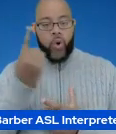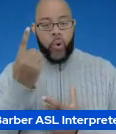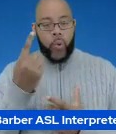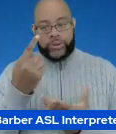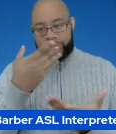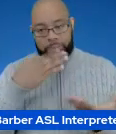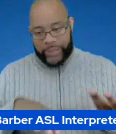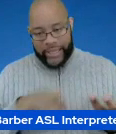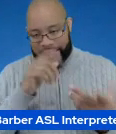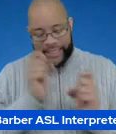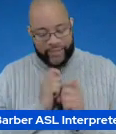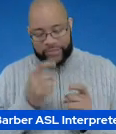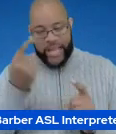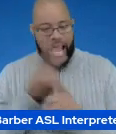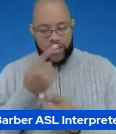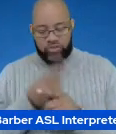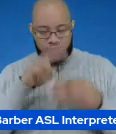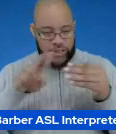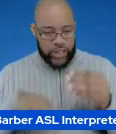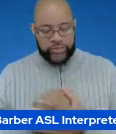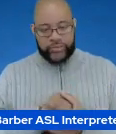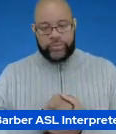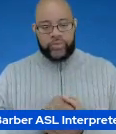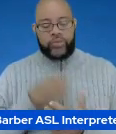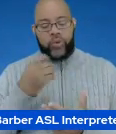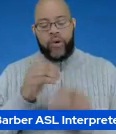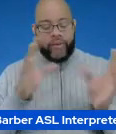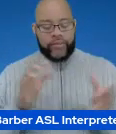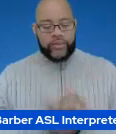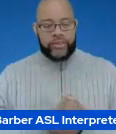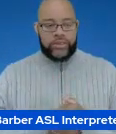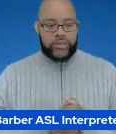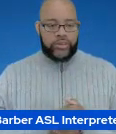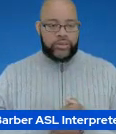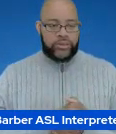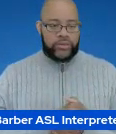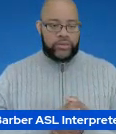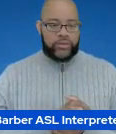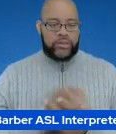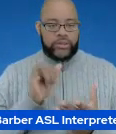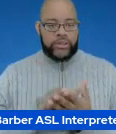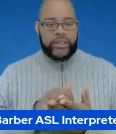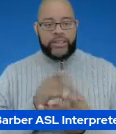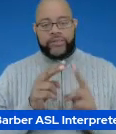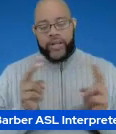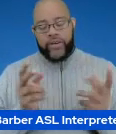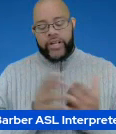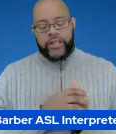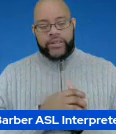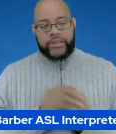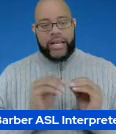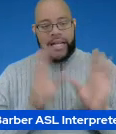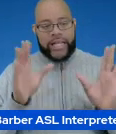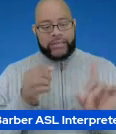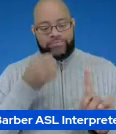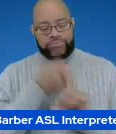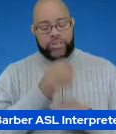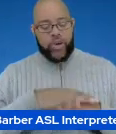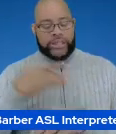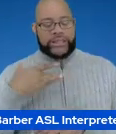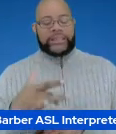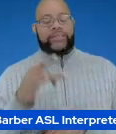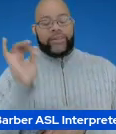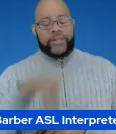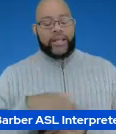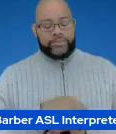and did not give us accurate results. So of course, that takes a very clear hit on the sensitivity of the